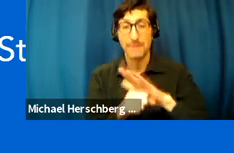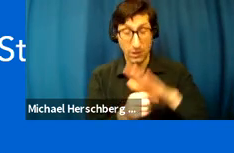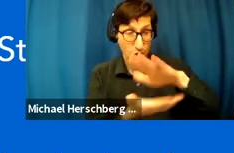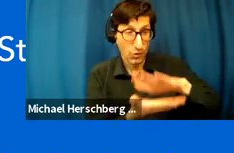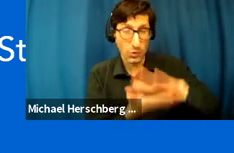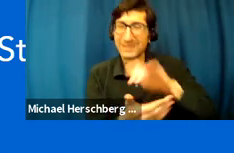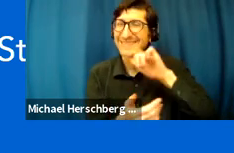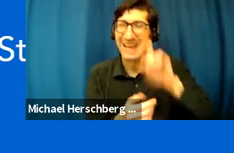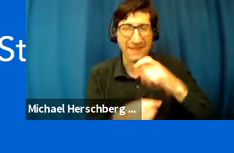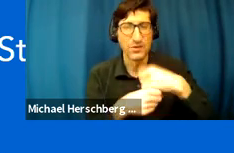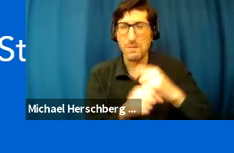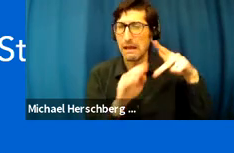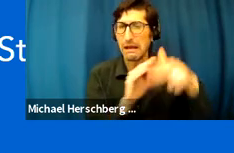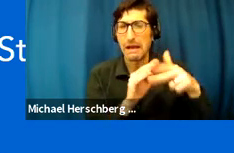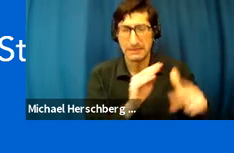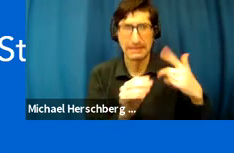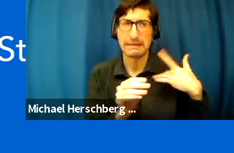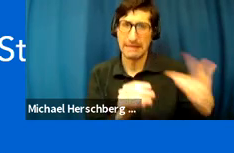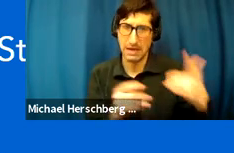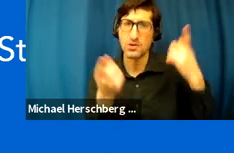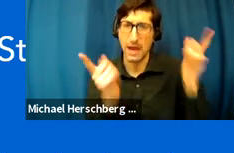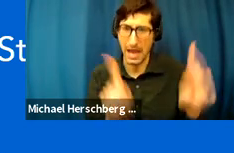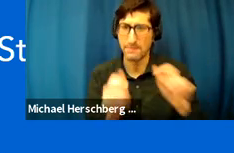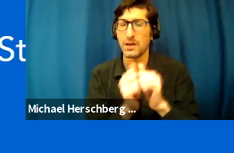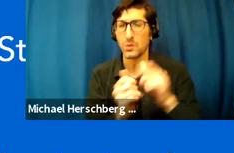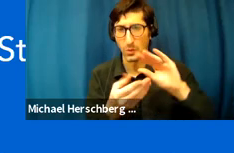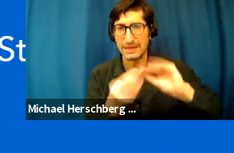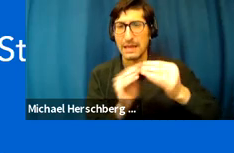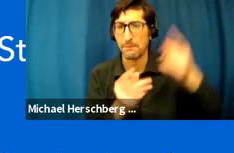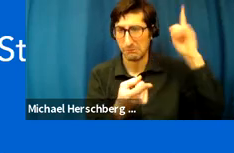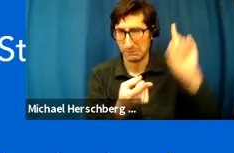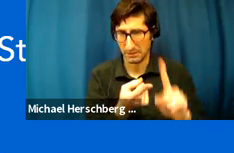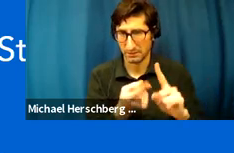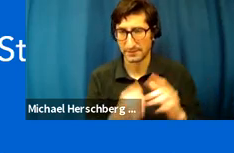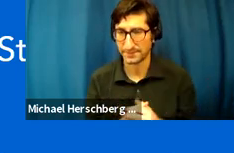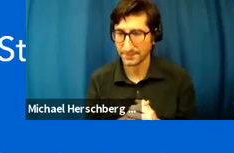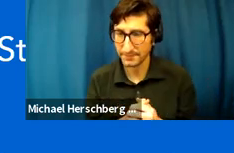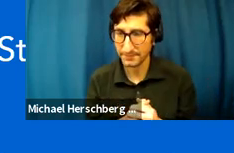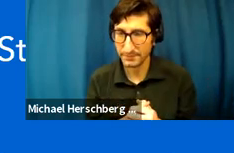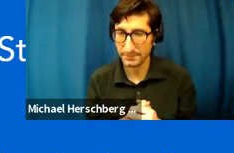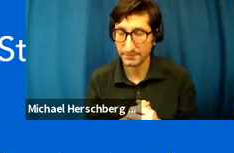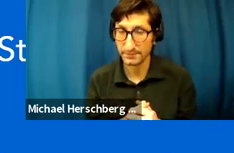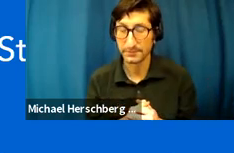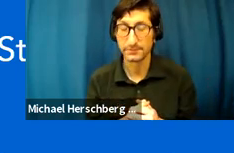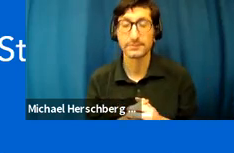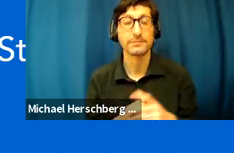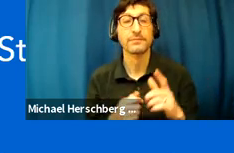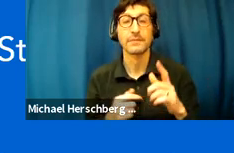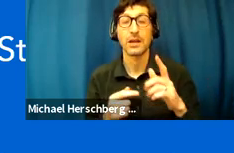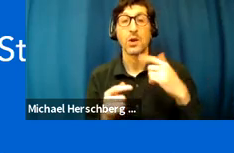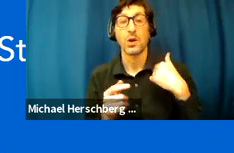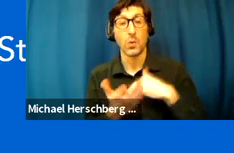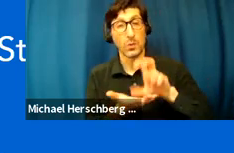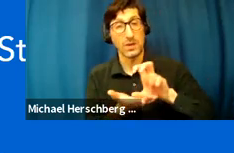to make the cuts that you might typically see with these types of declines. Instead, we have invested